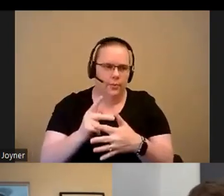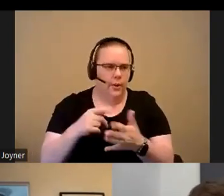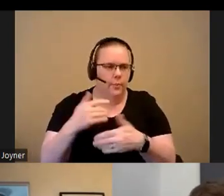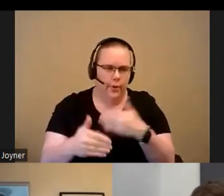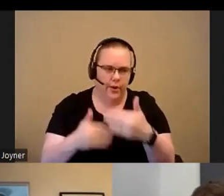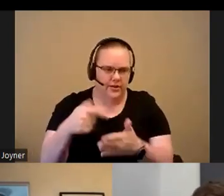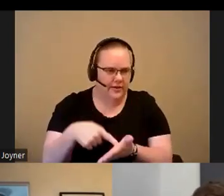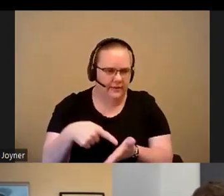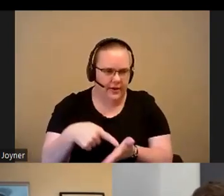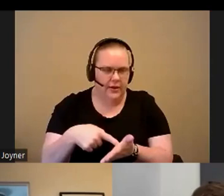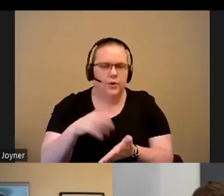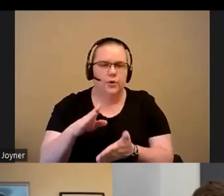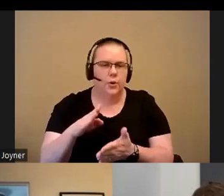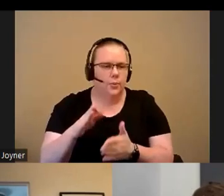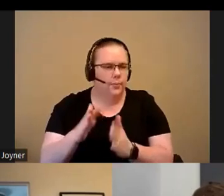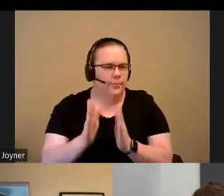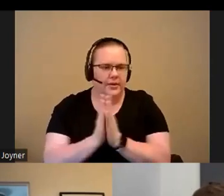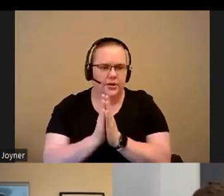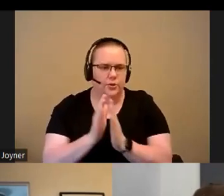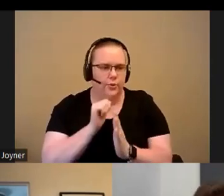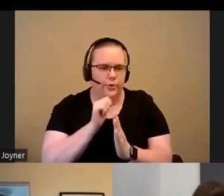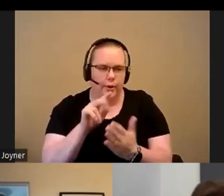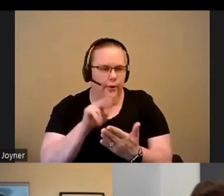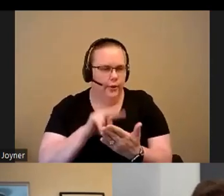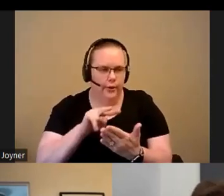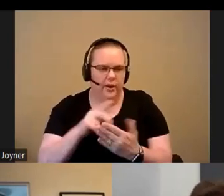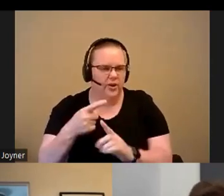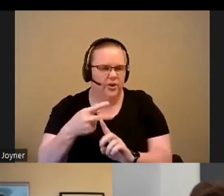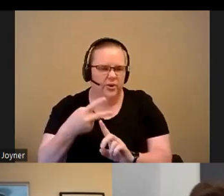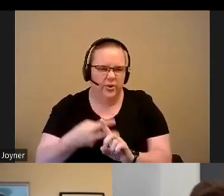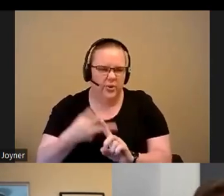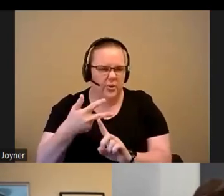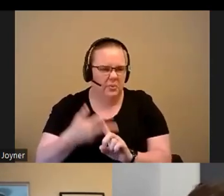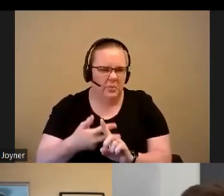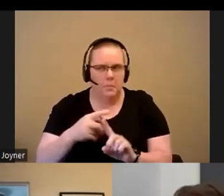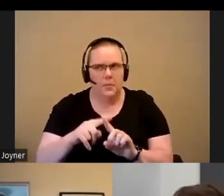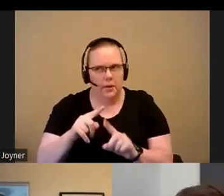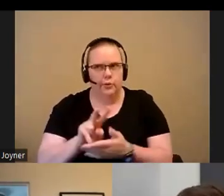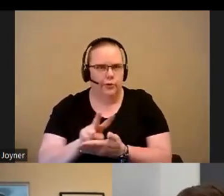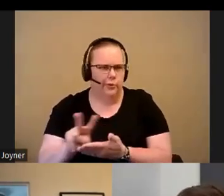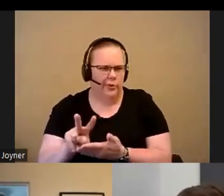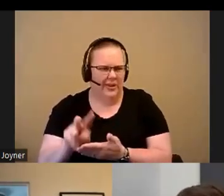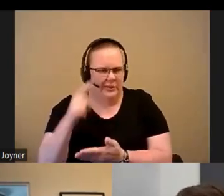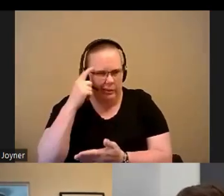that your petition won't be looked at it in 2 to 3 months, but I believe it's 2 weeks or something. 2 weeks, yep.